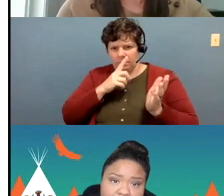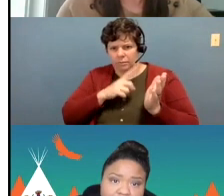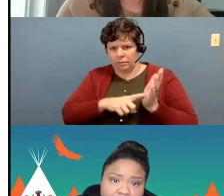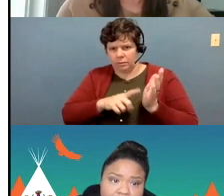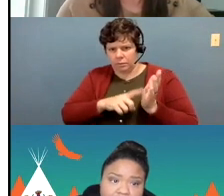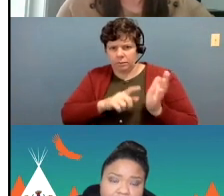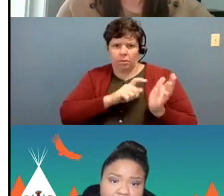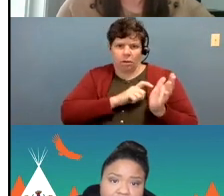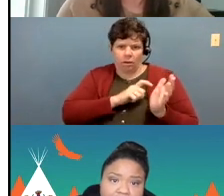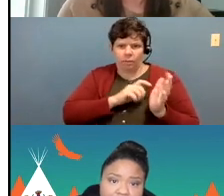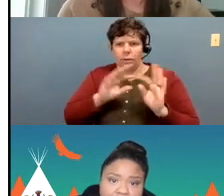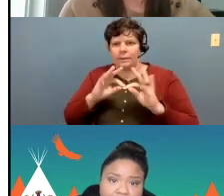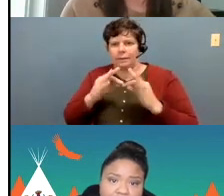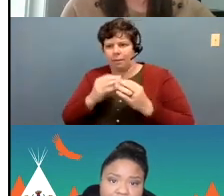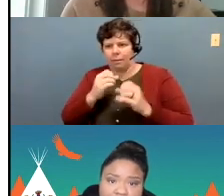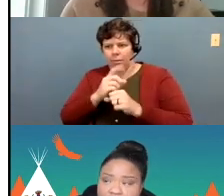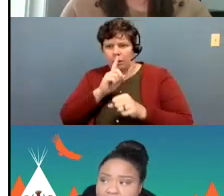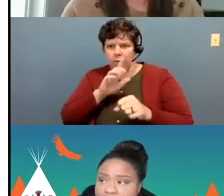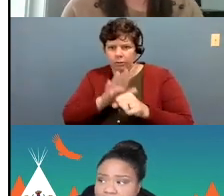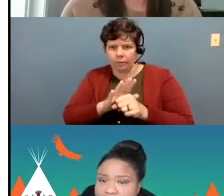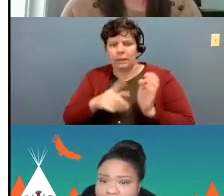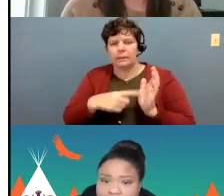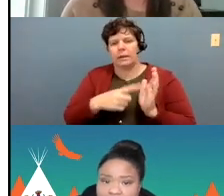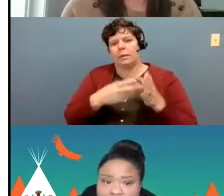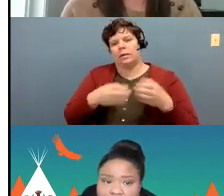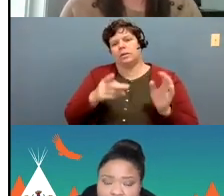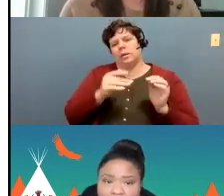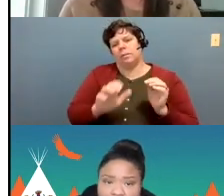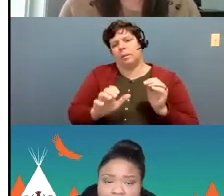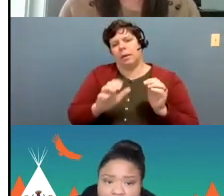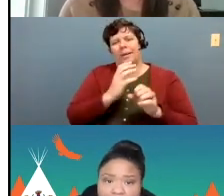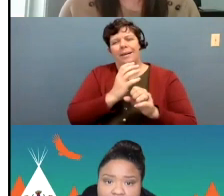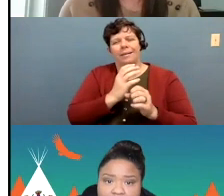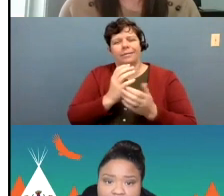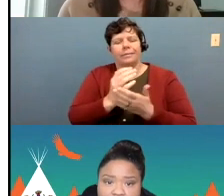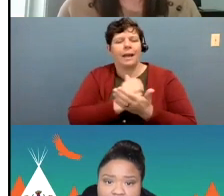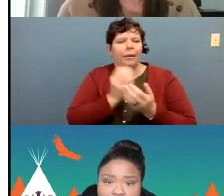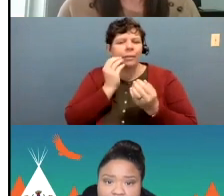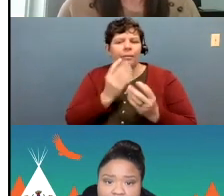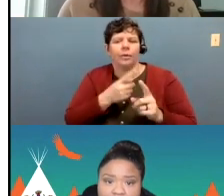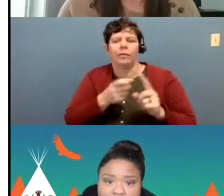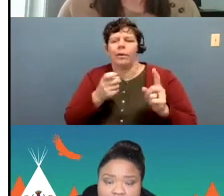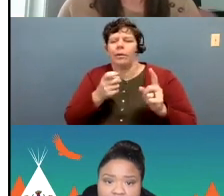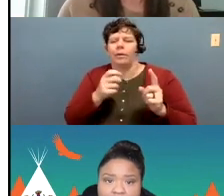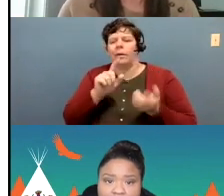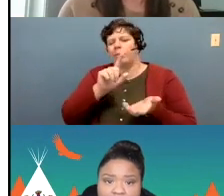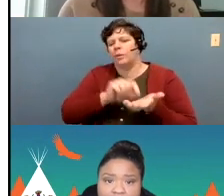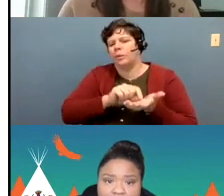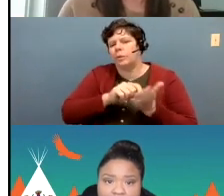make sure that it is entered correctly, because sometimes the general public's getting their information from, news articles